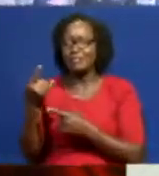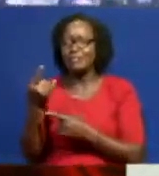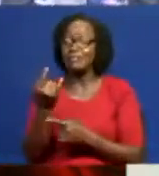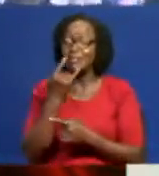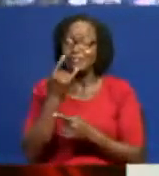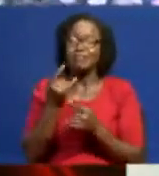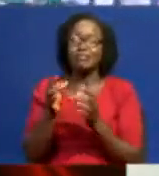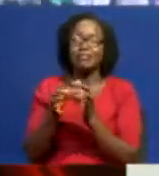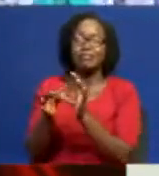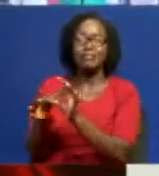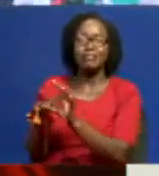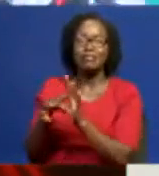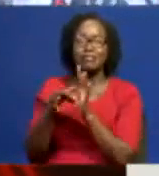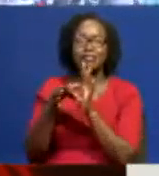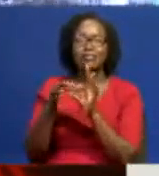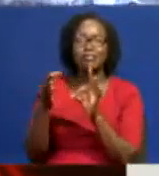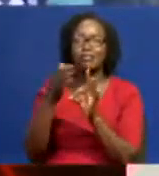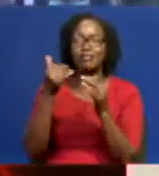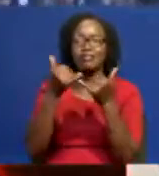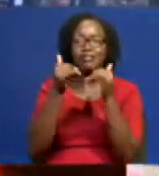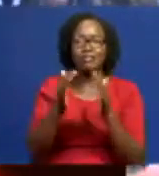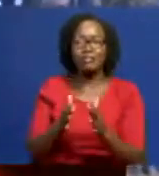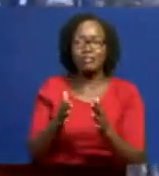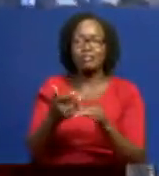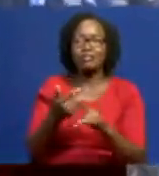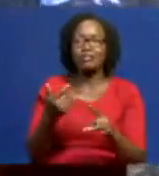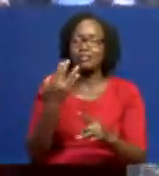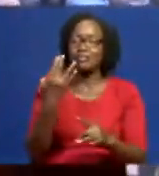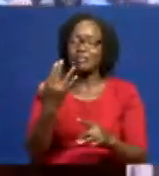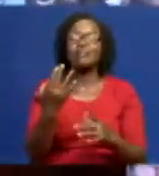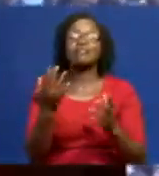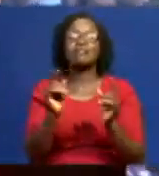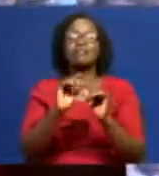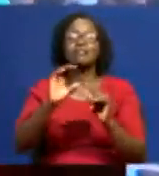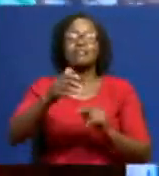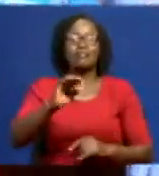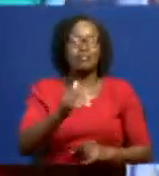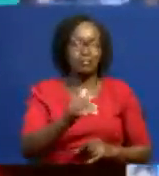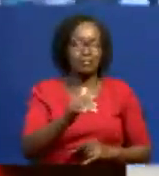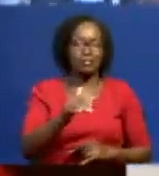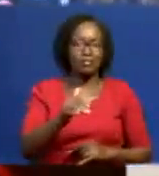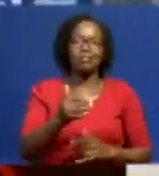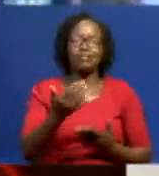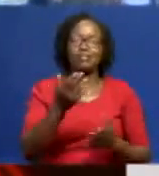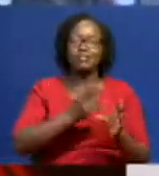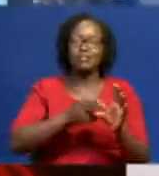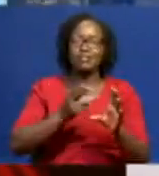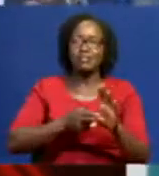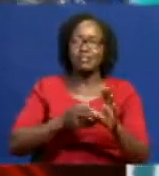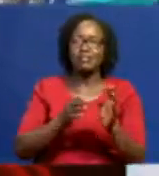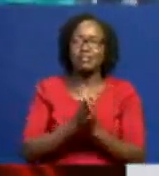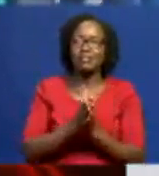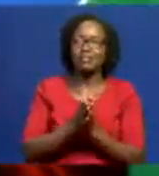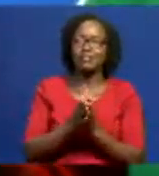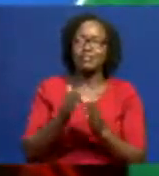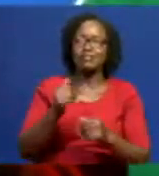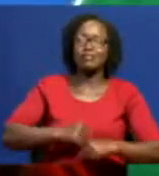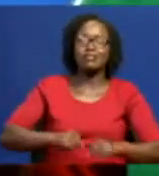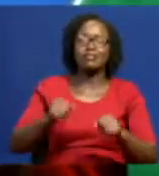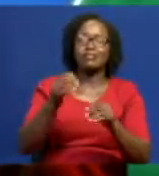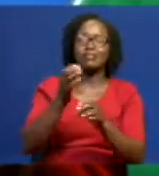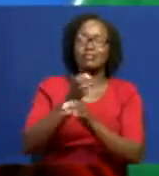outfit that brought together the best players from the 4 Luo Nyanza counties that participated in the Eliud Owalo Super Cup.